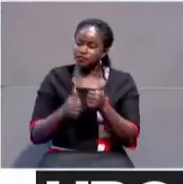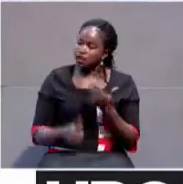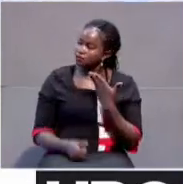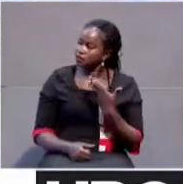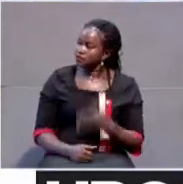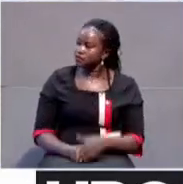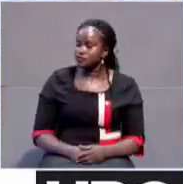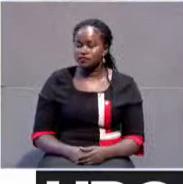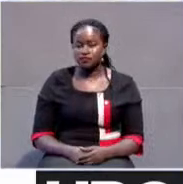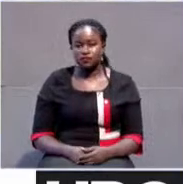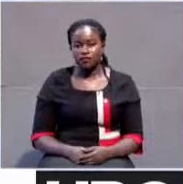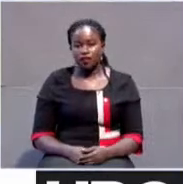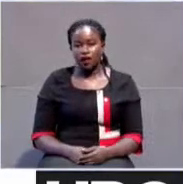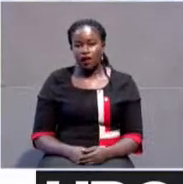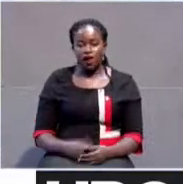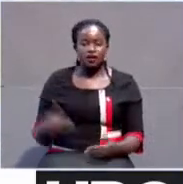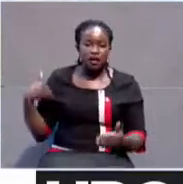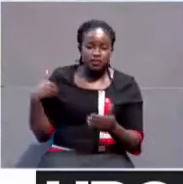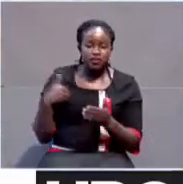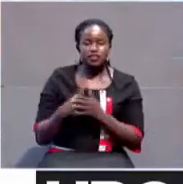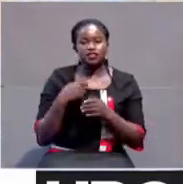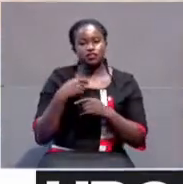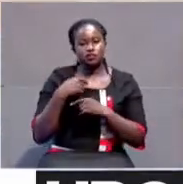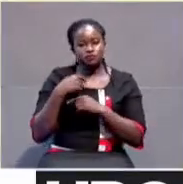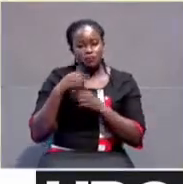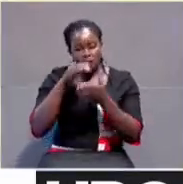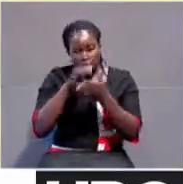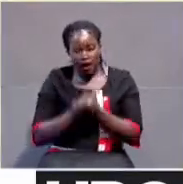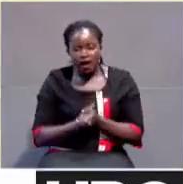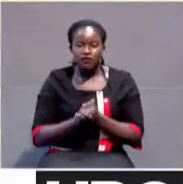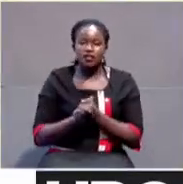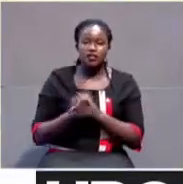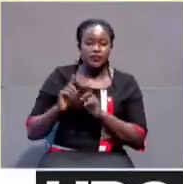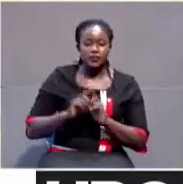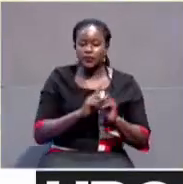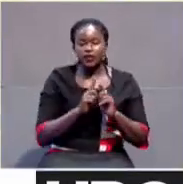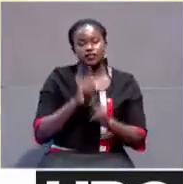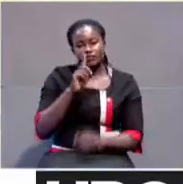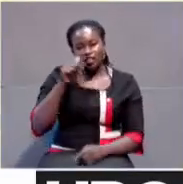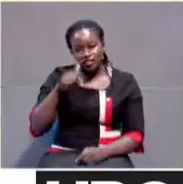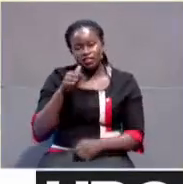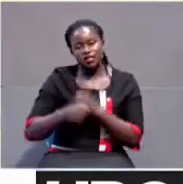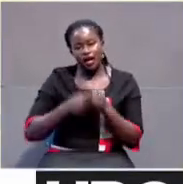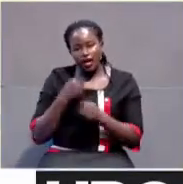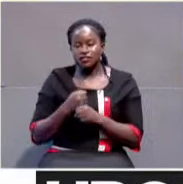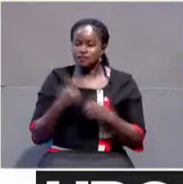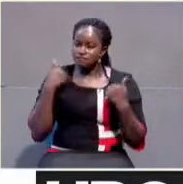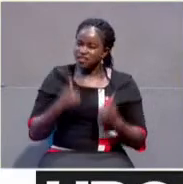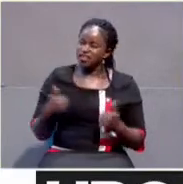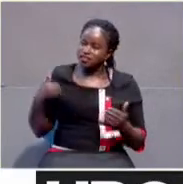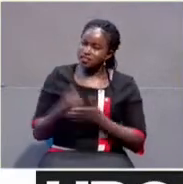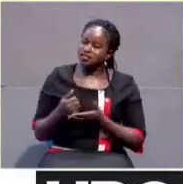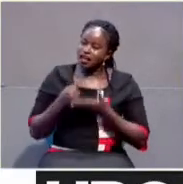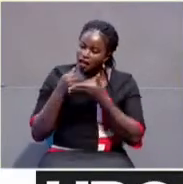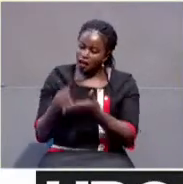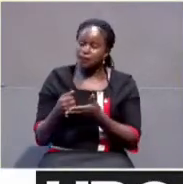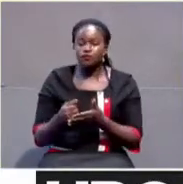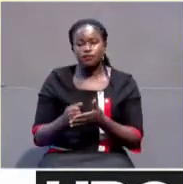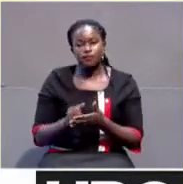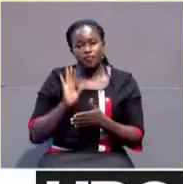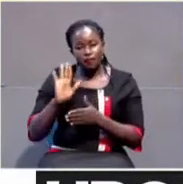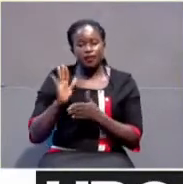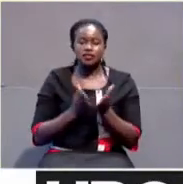moving for 17 years and we have been helping him as far as his service